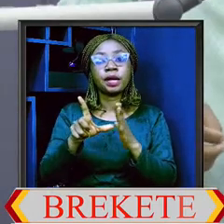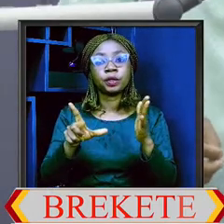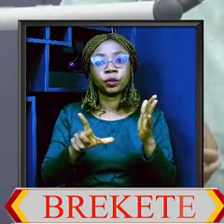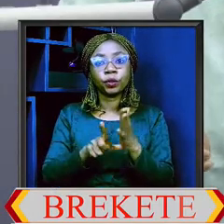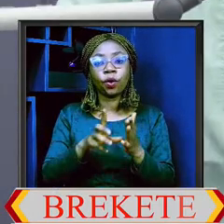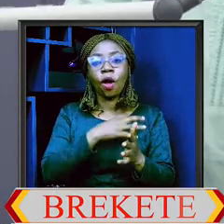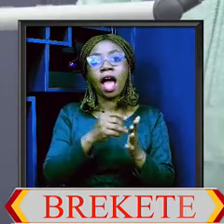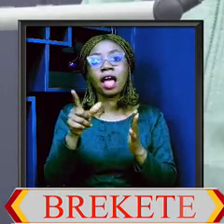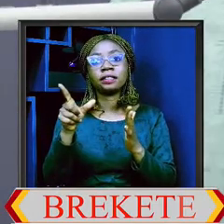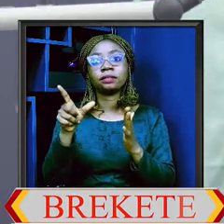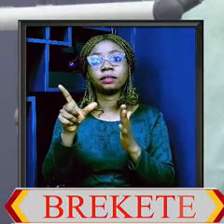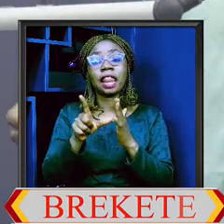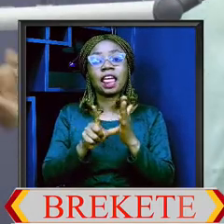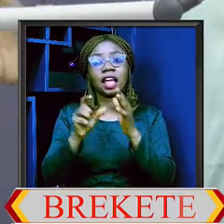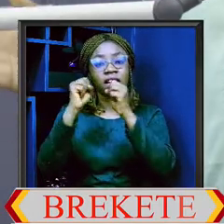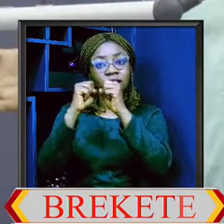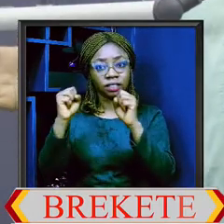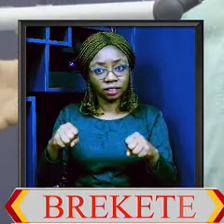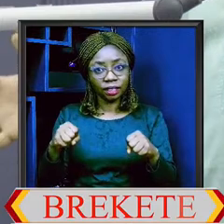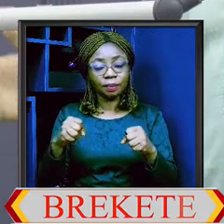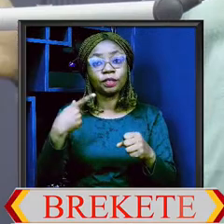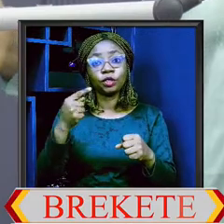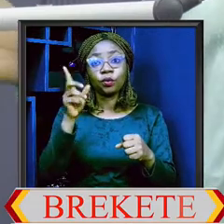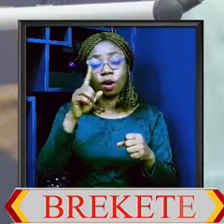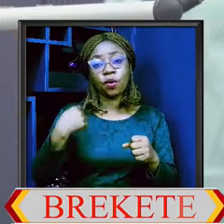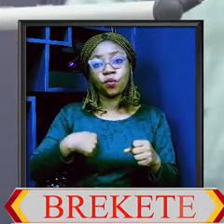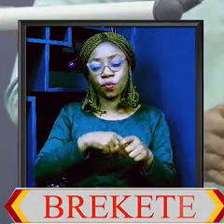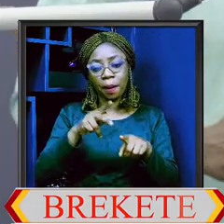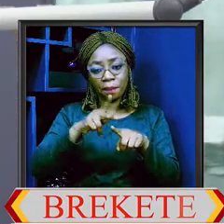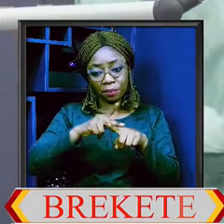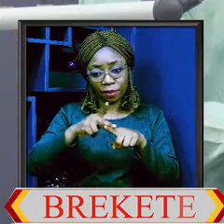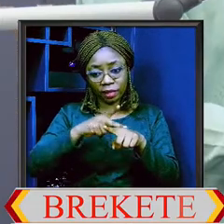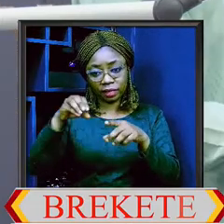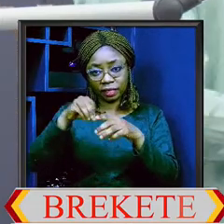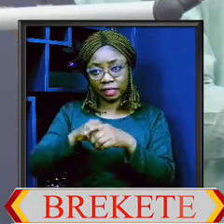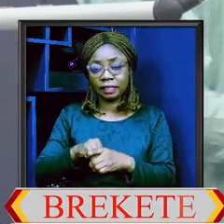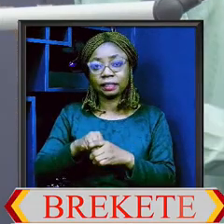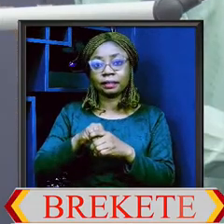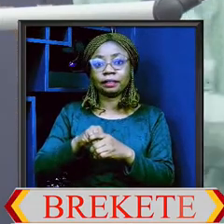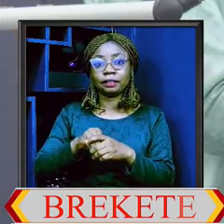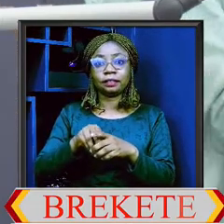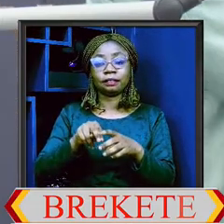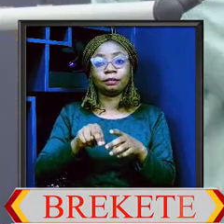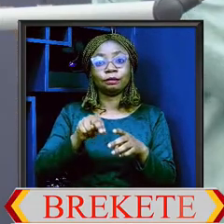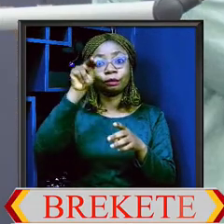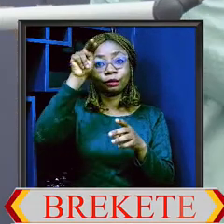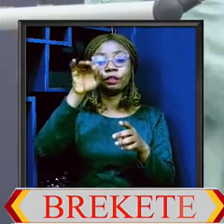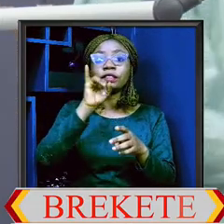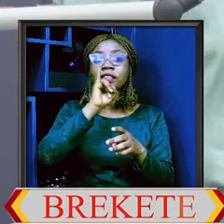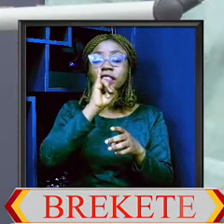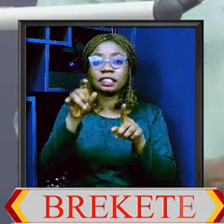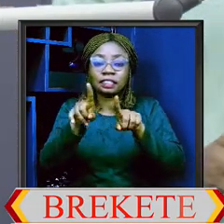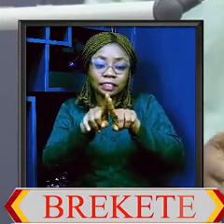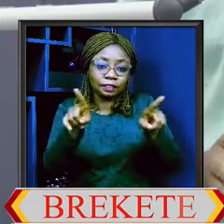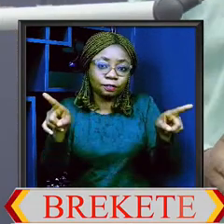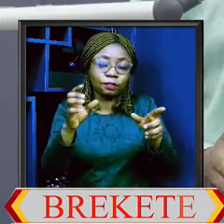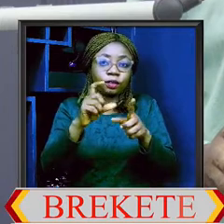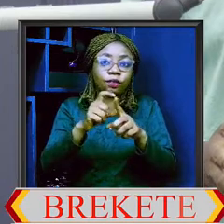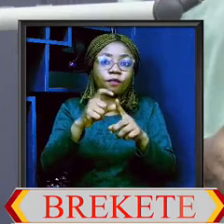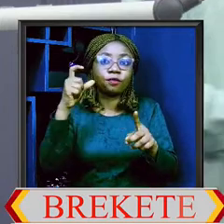and the customary law the one with they practice for not they different from the one where they practice for Southwest and